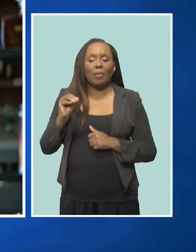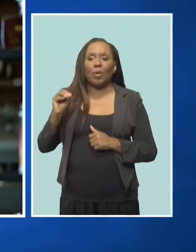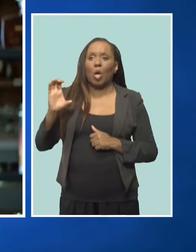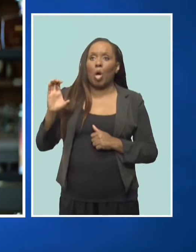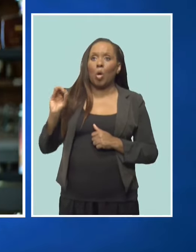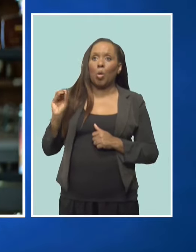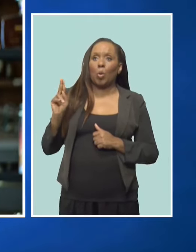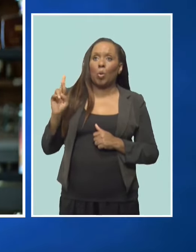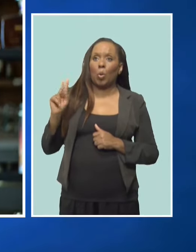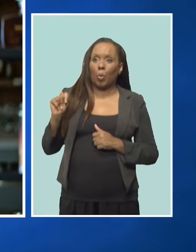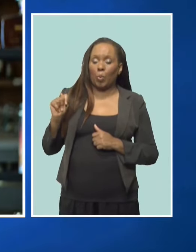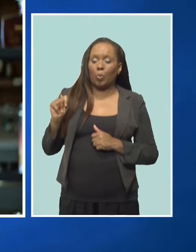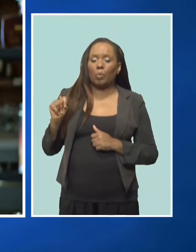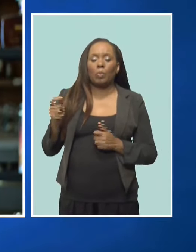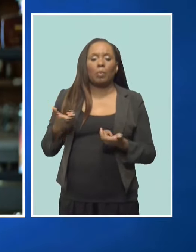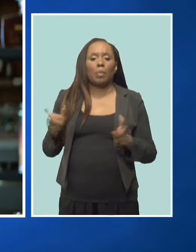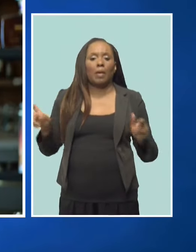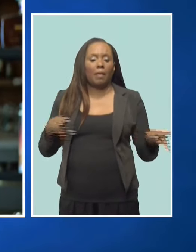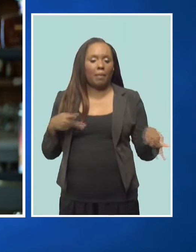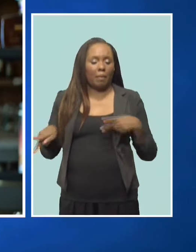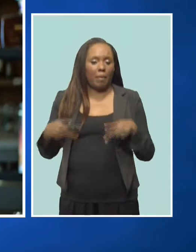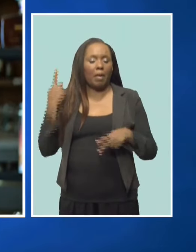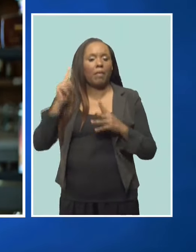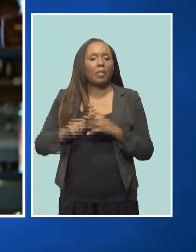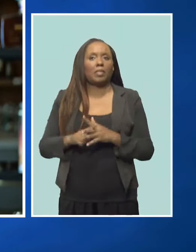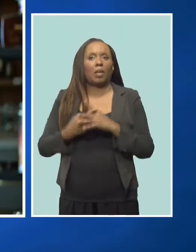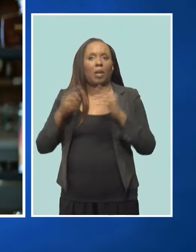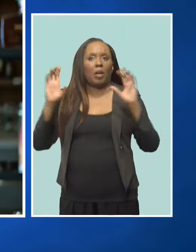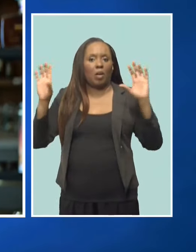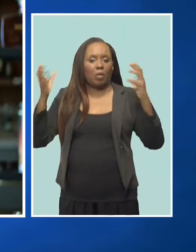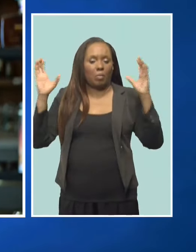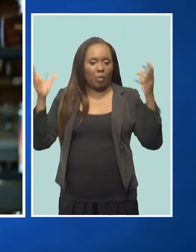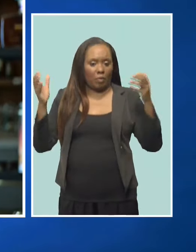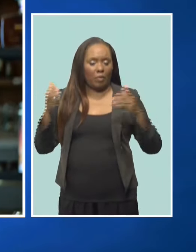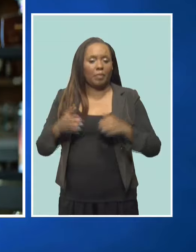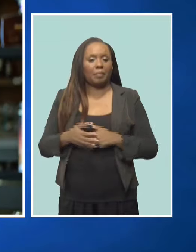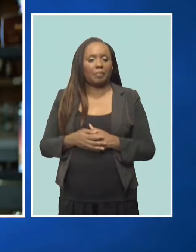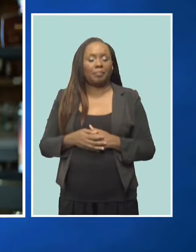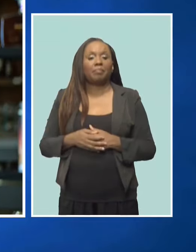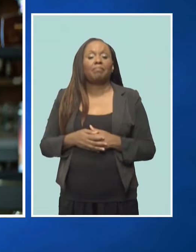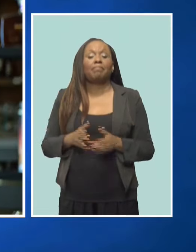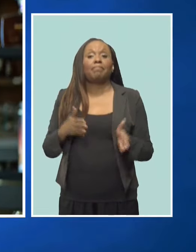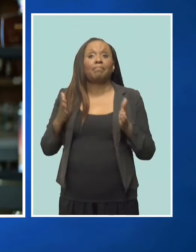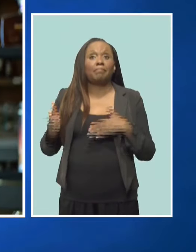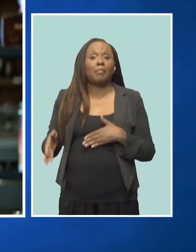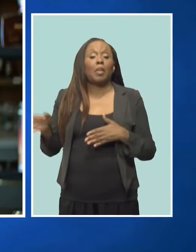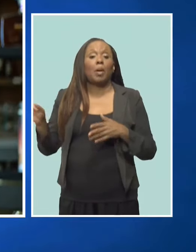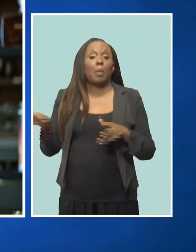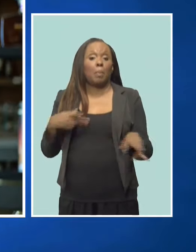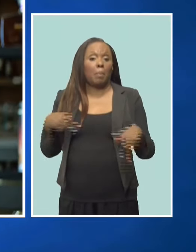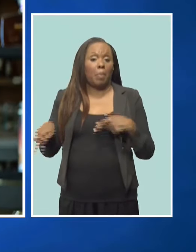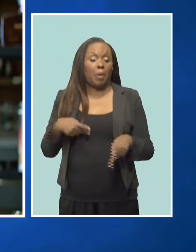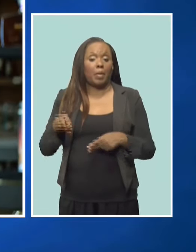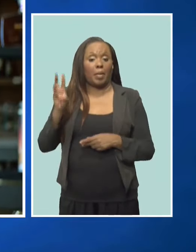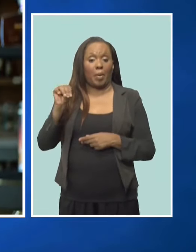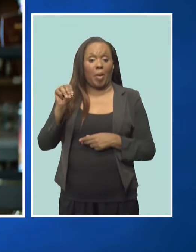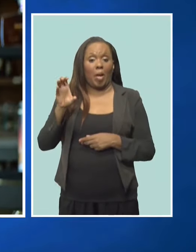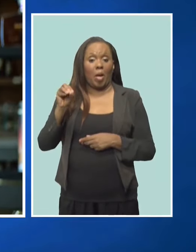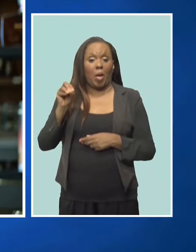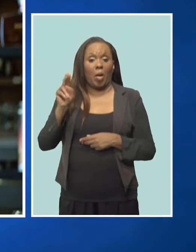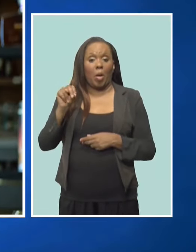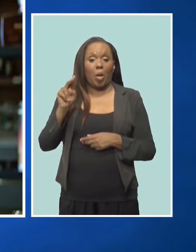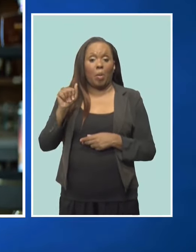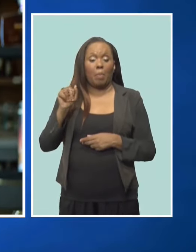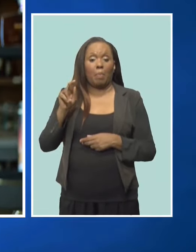the fete to start crop over. I like to say it that way. And then there's Party Monarch in July,